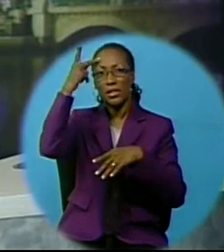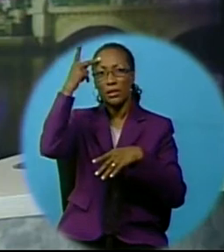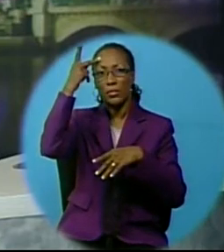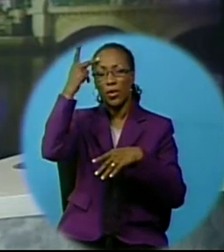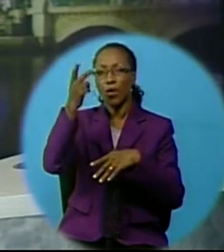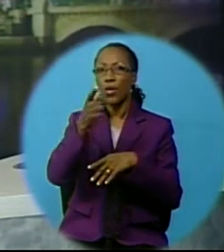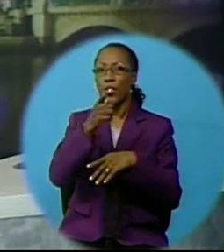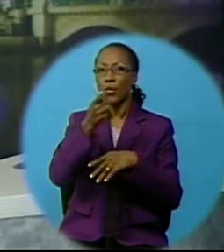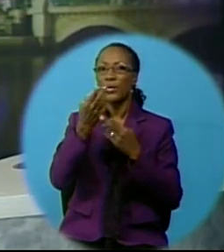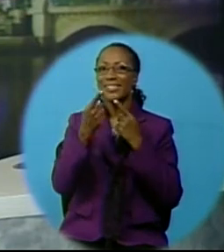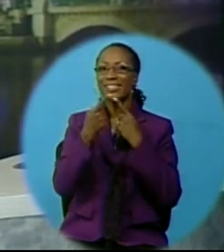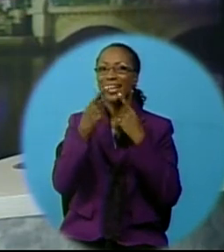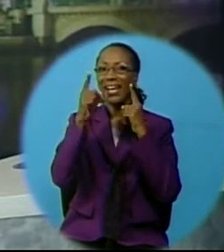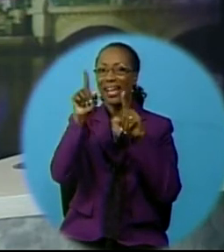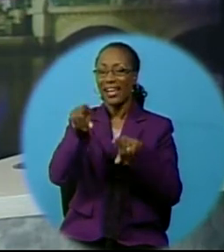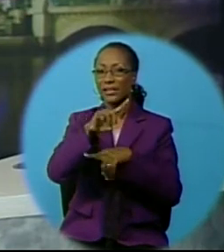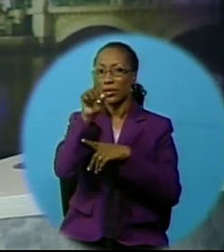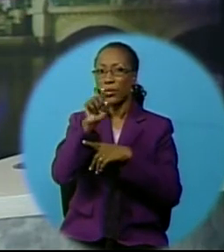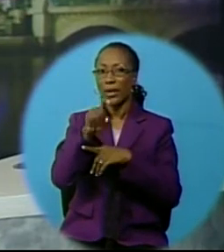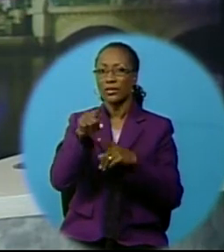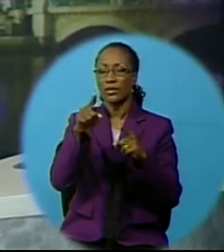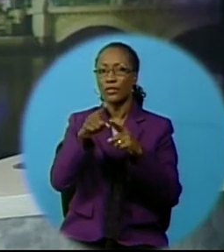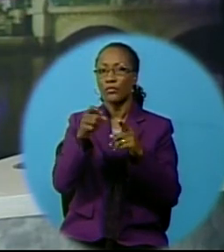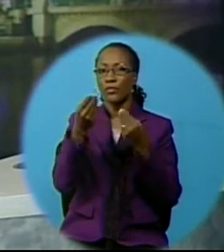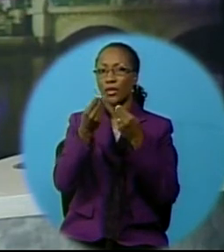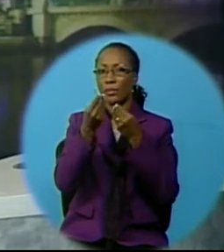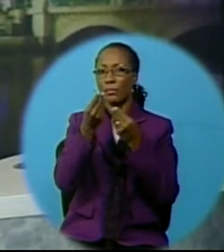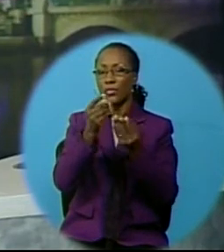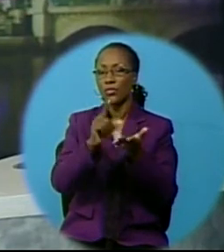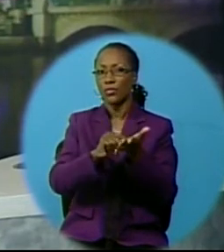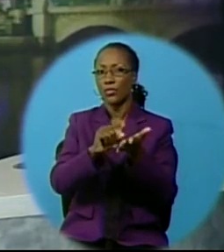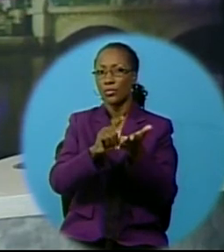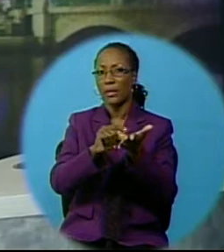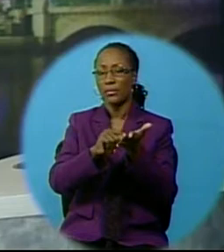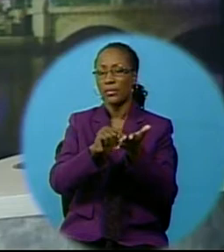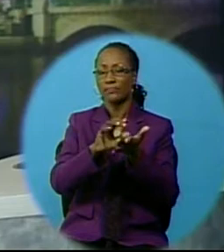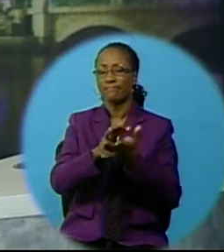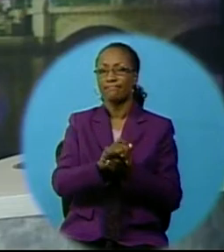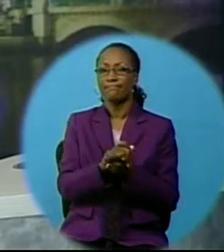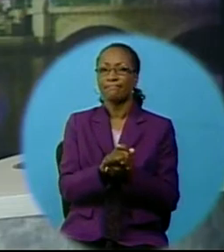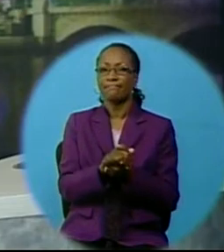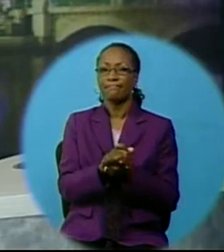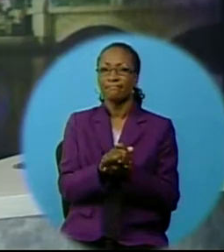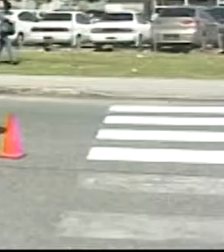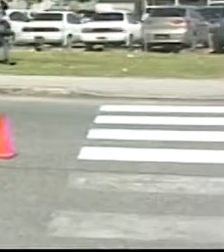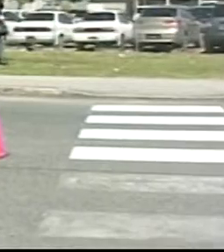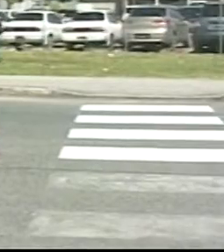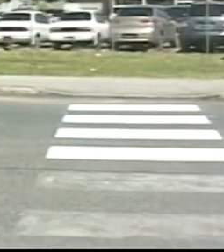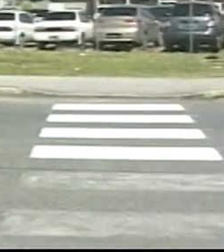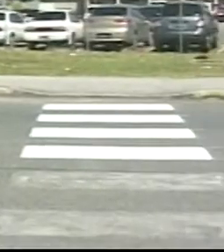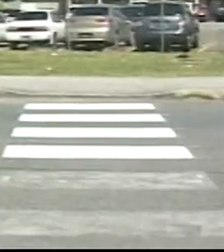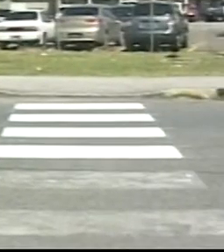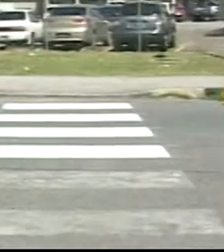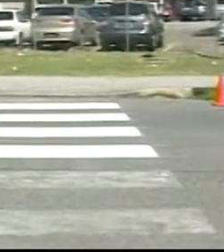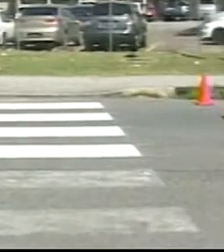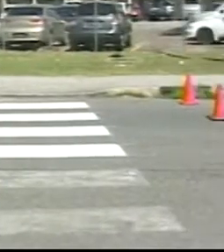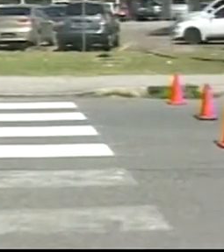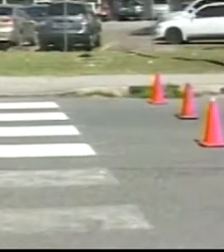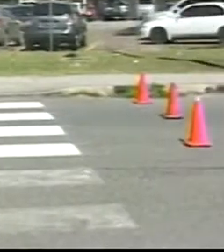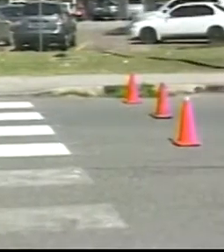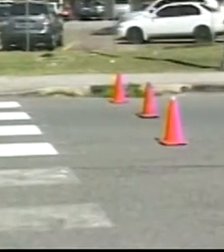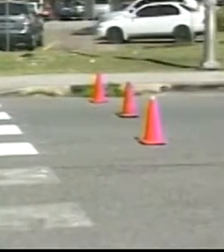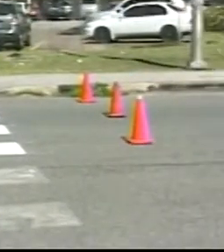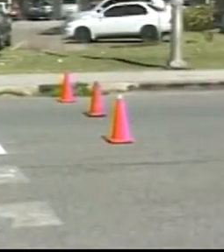in the press that students at the institution will soon be paying tuition. In a statement issued through the